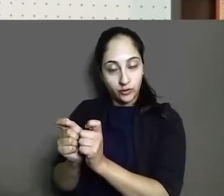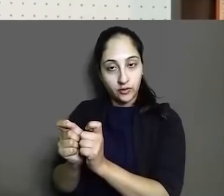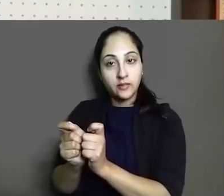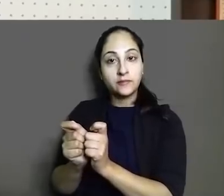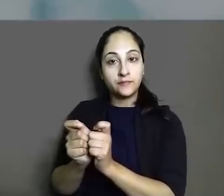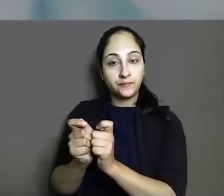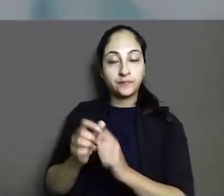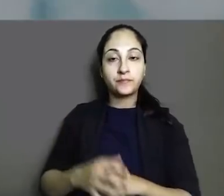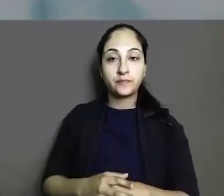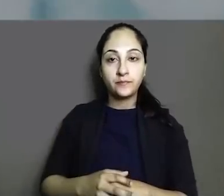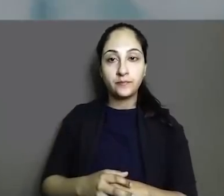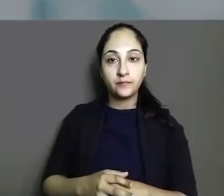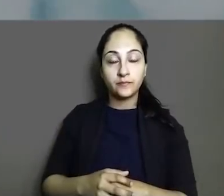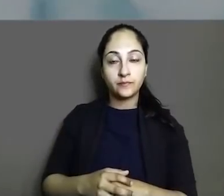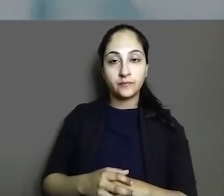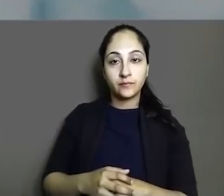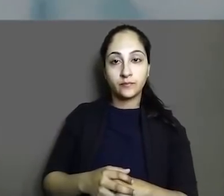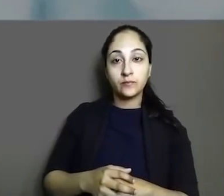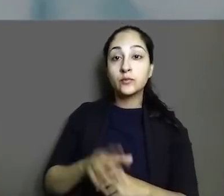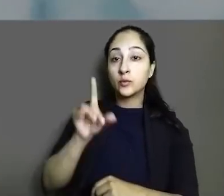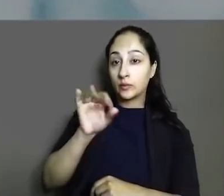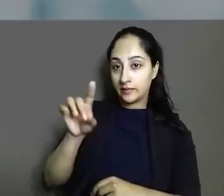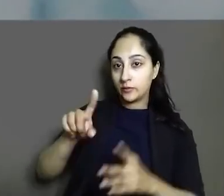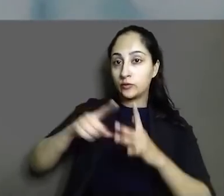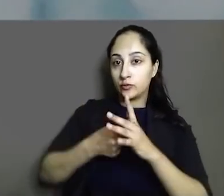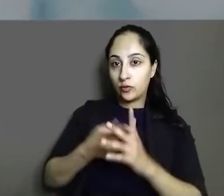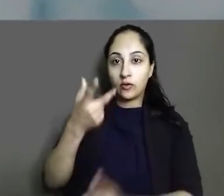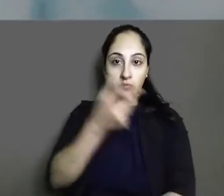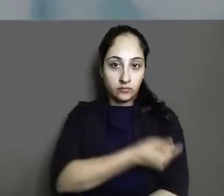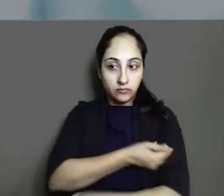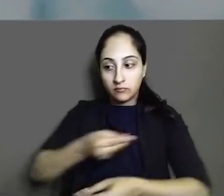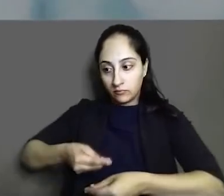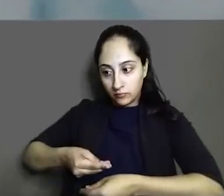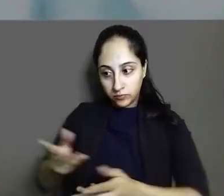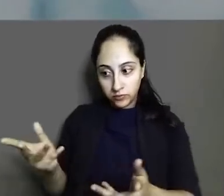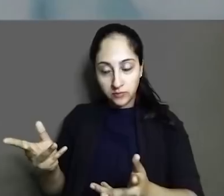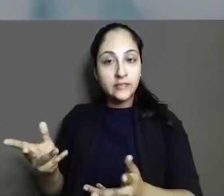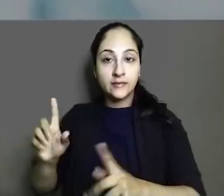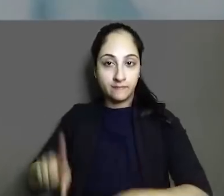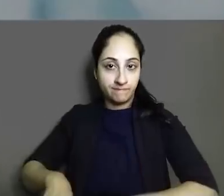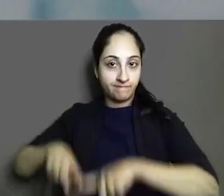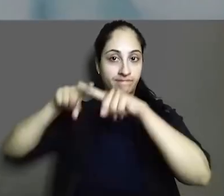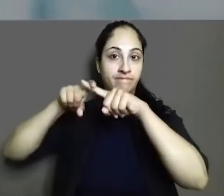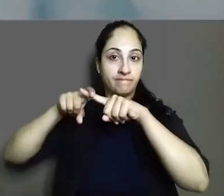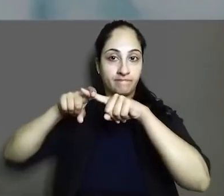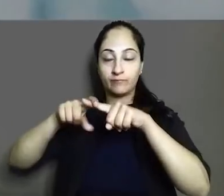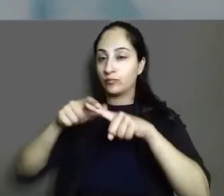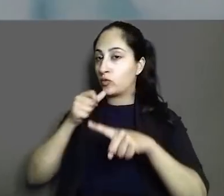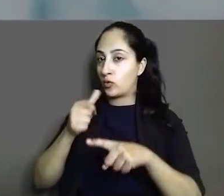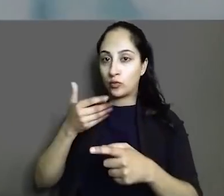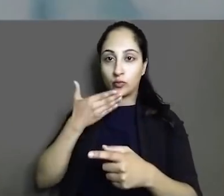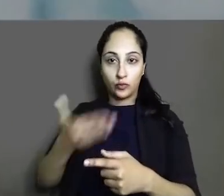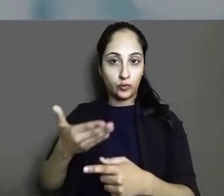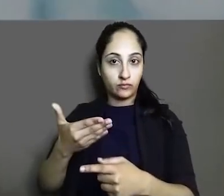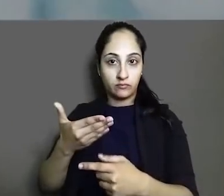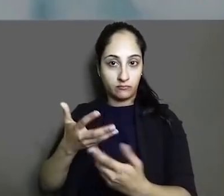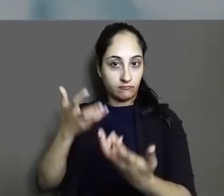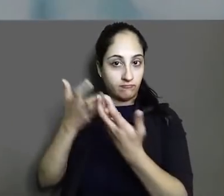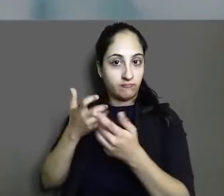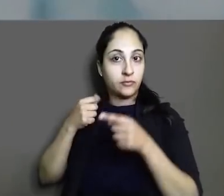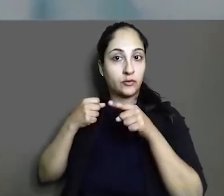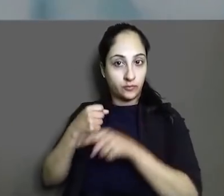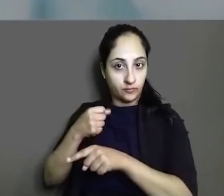not. Well, that's some of that is certainly probably a relief to our viewers and our Jamaat here, knowing